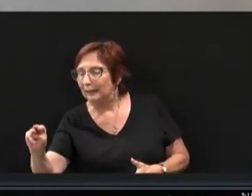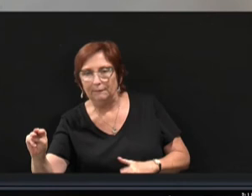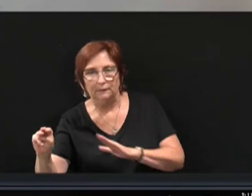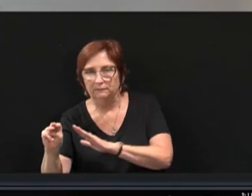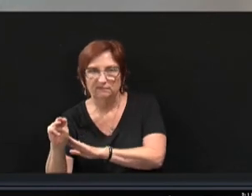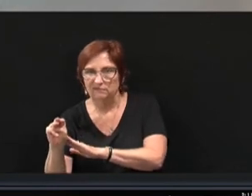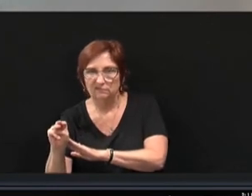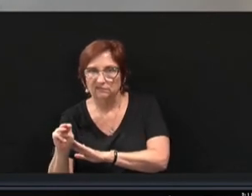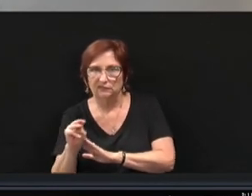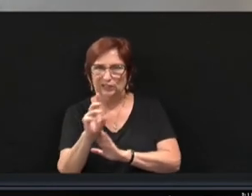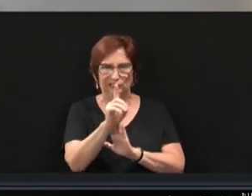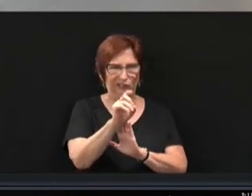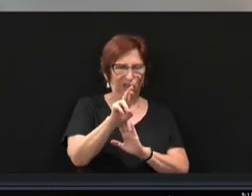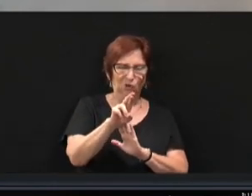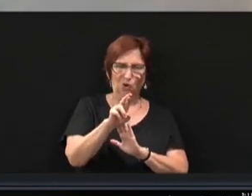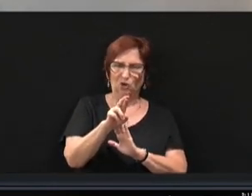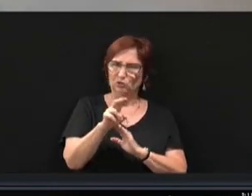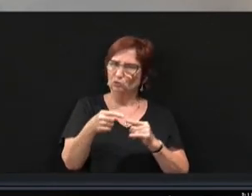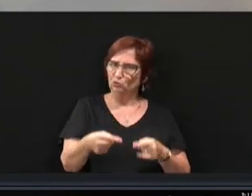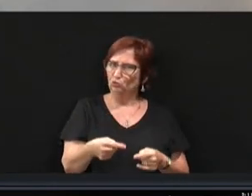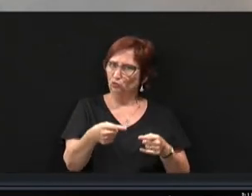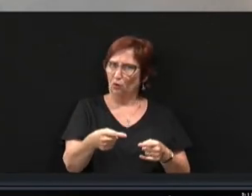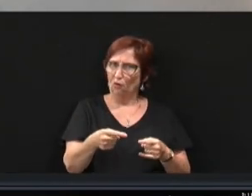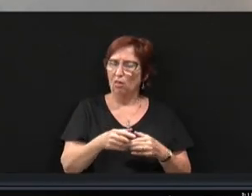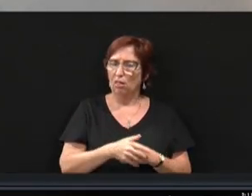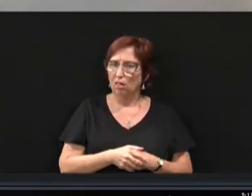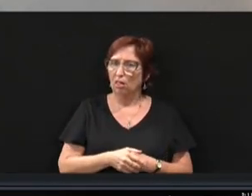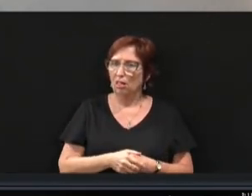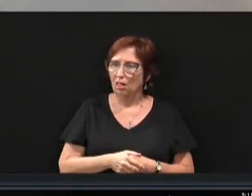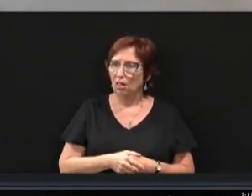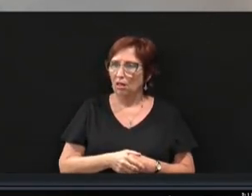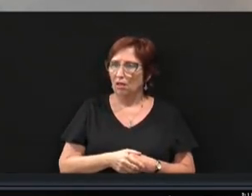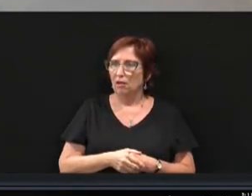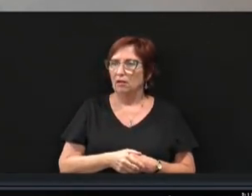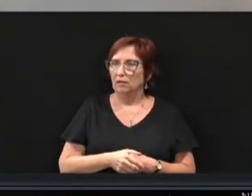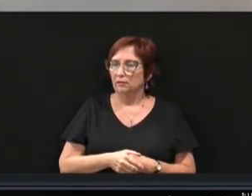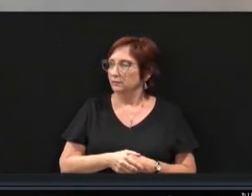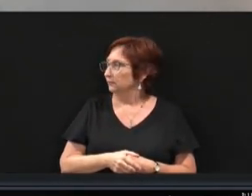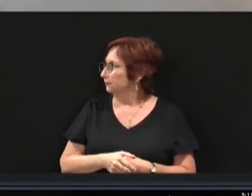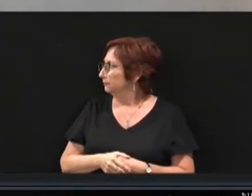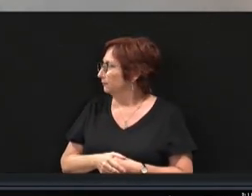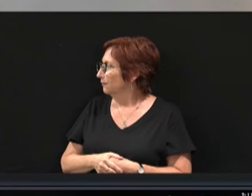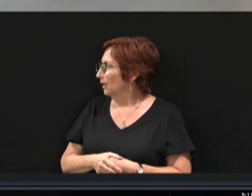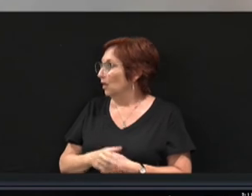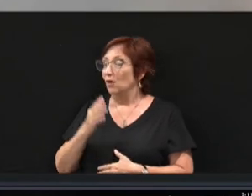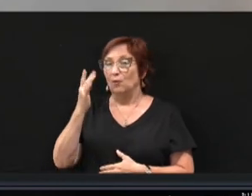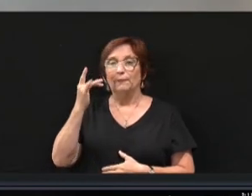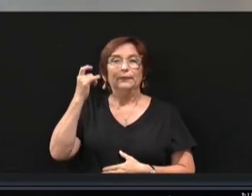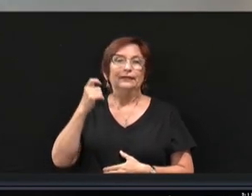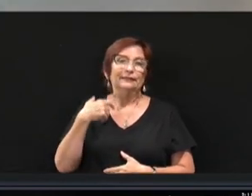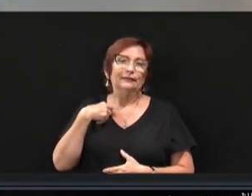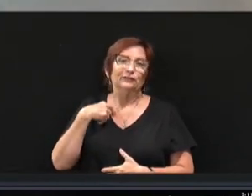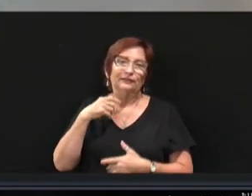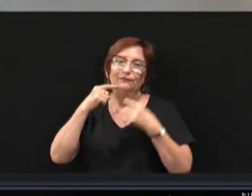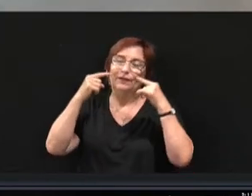And then it goes ahead that Drew Holiday plays for the Phoenix Suns and he spells his name with a JR. So,